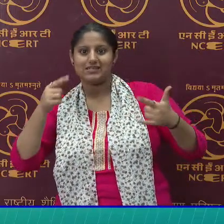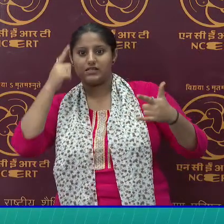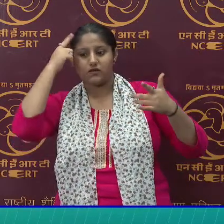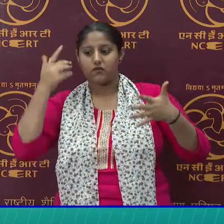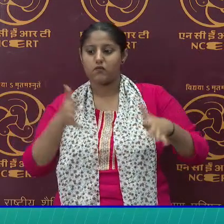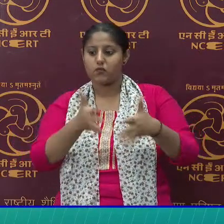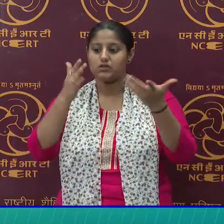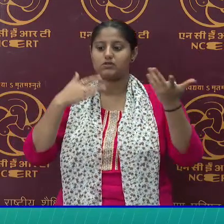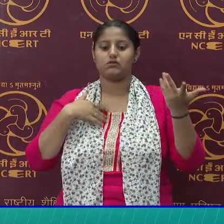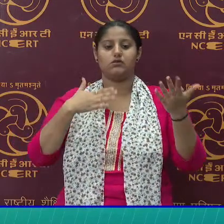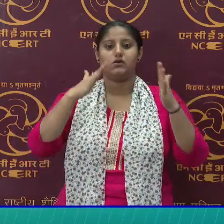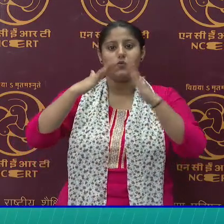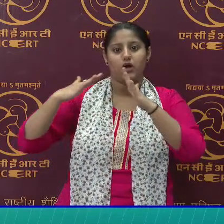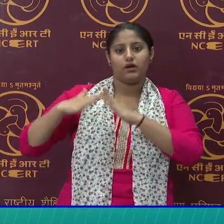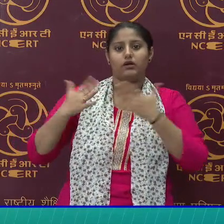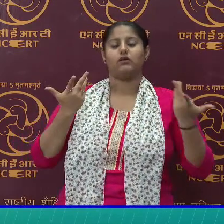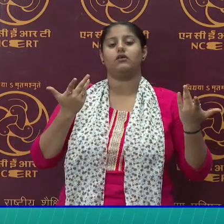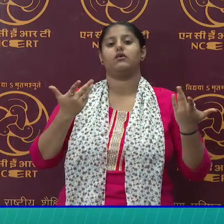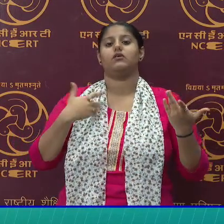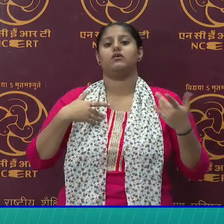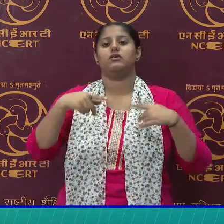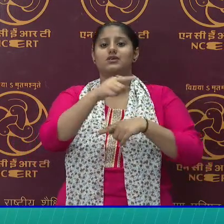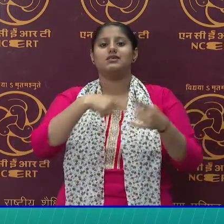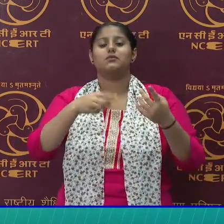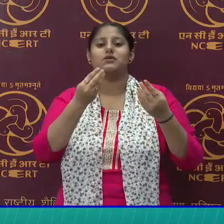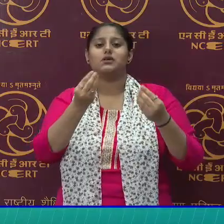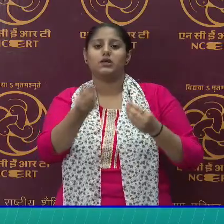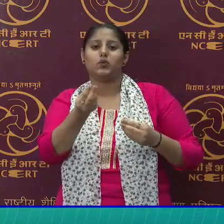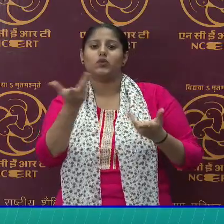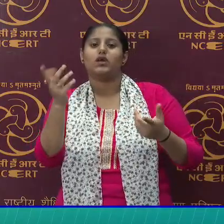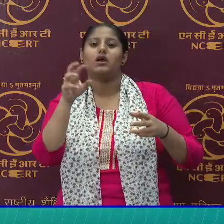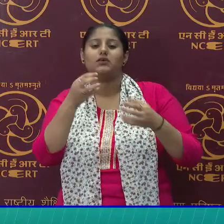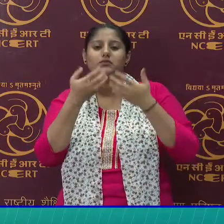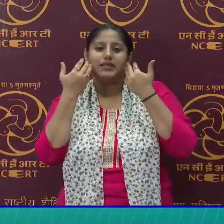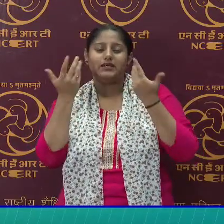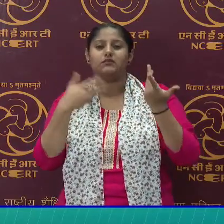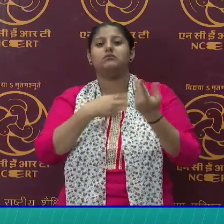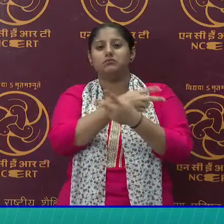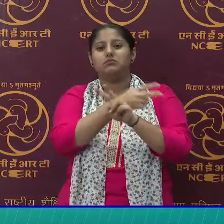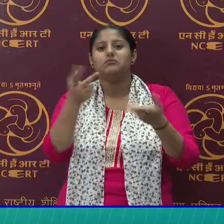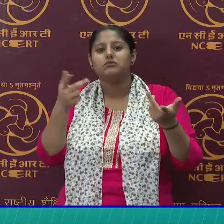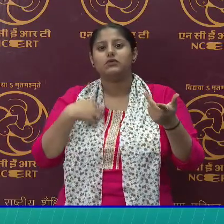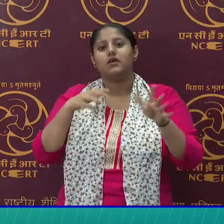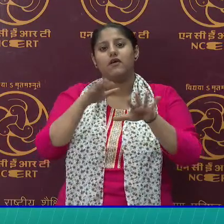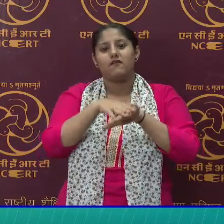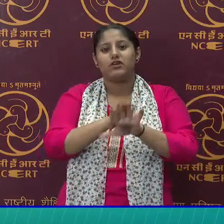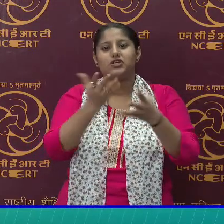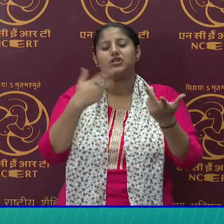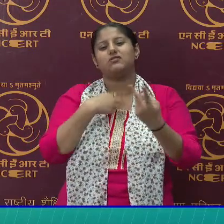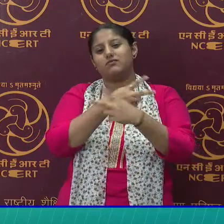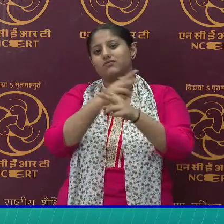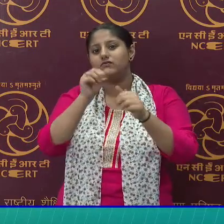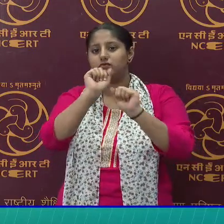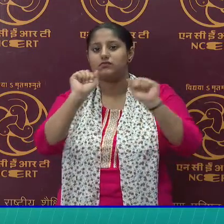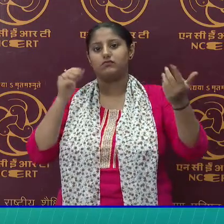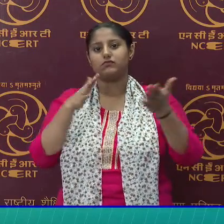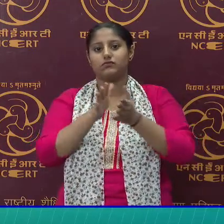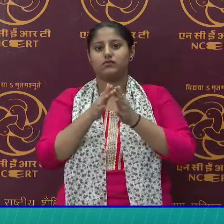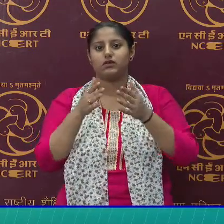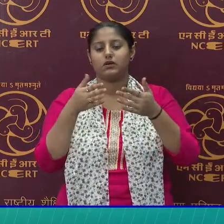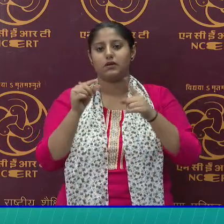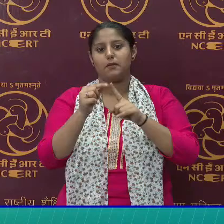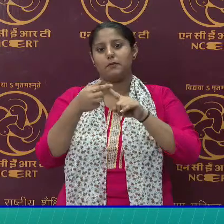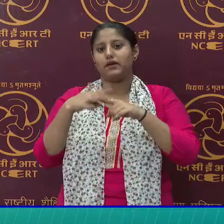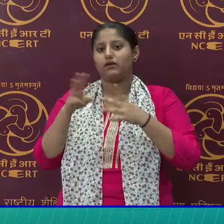goat also. Generally children have pet dogs or cats or goldfish perhaps, but here we have a pet